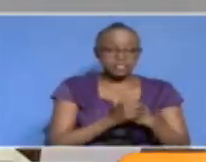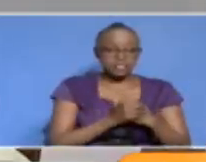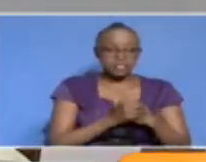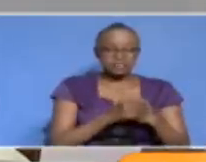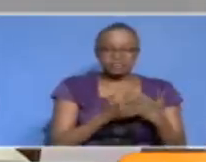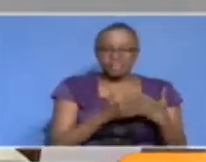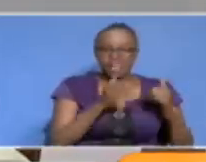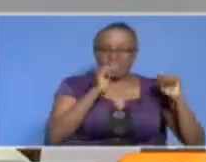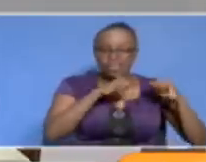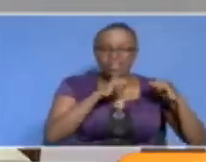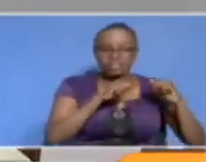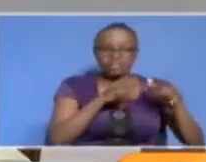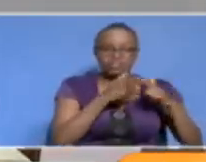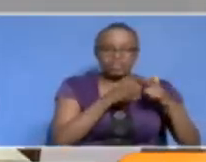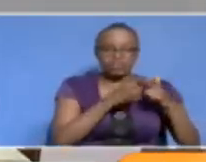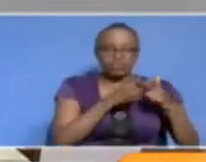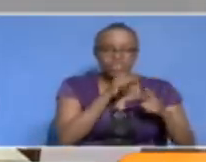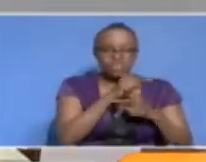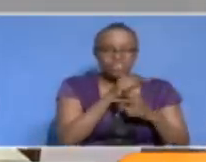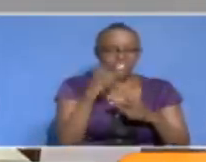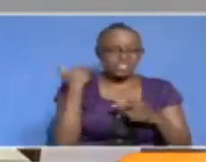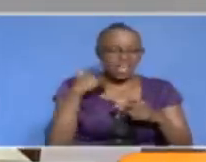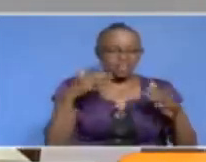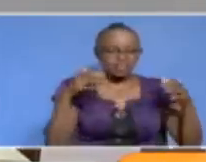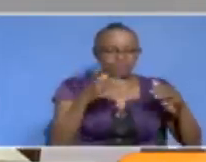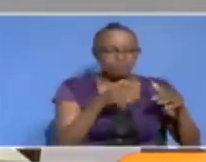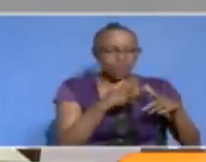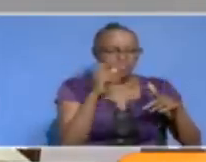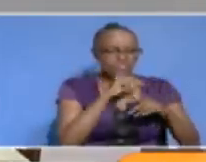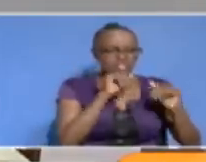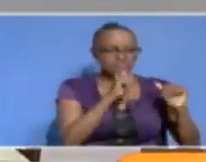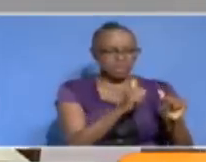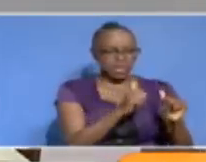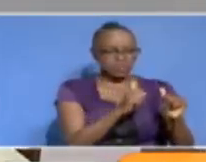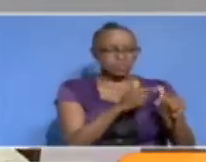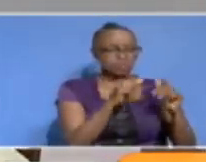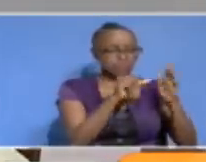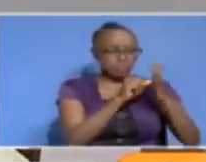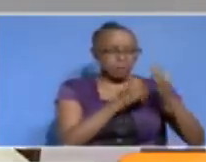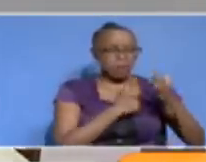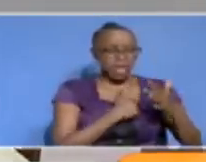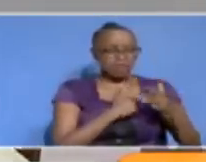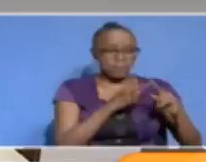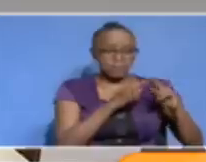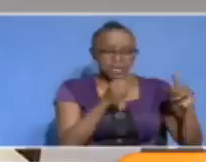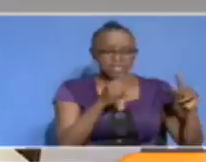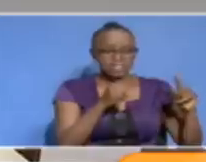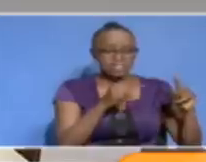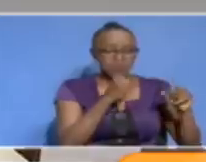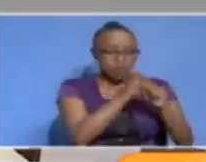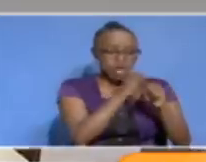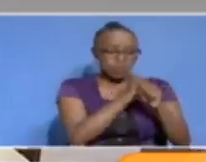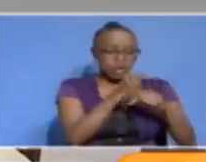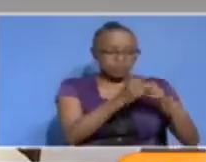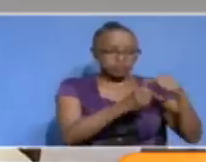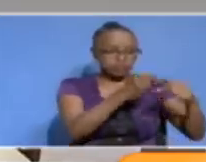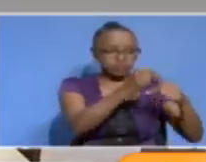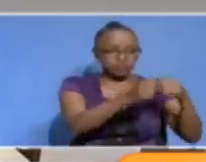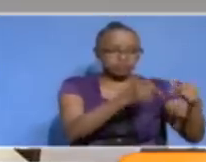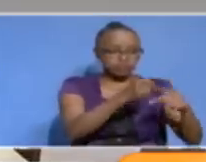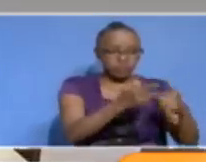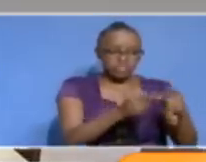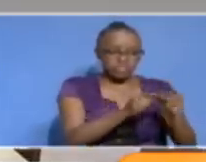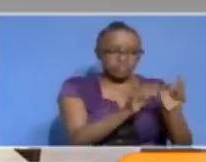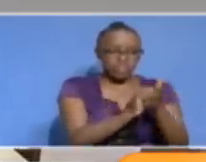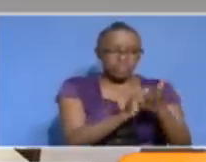not dismantled that cartel completely. We still have a problem. We are working on that. Rome wasn't